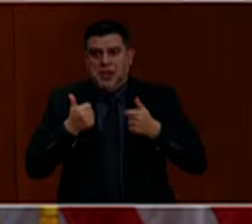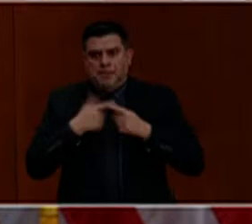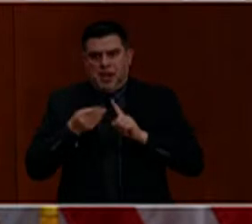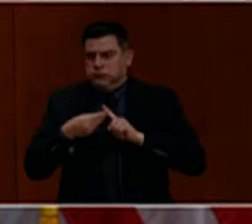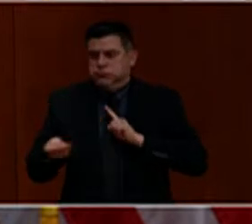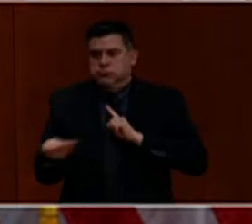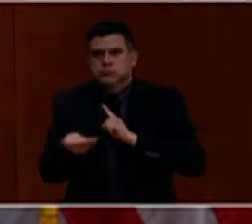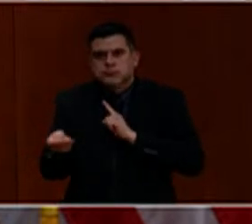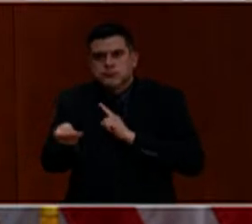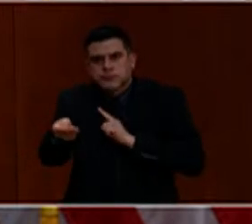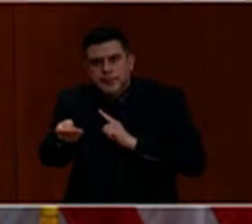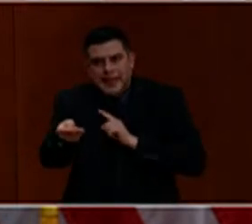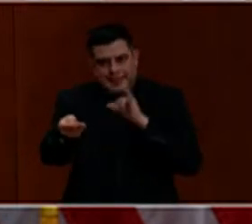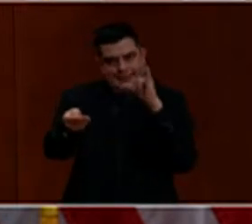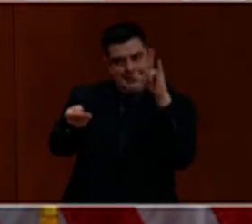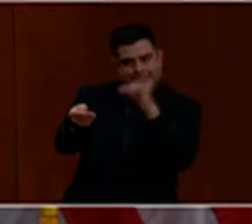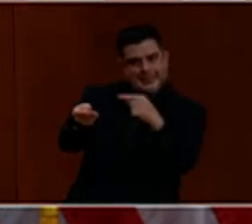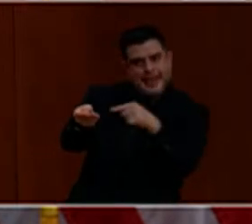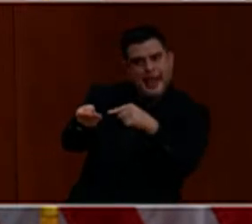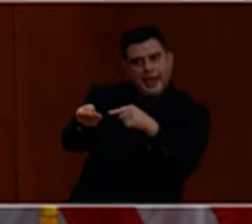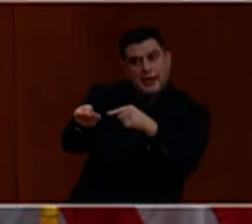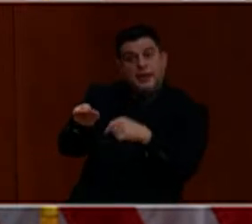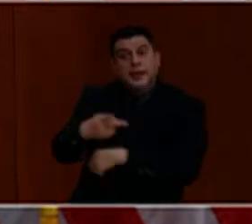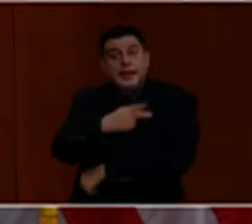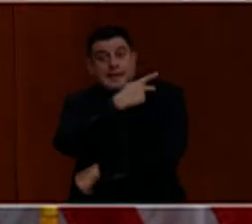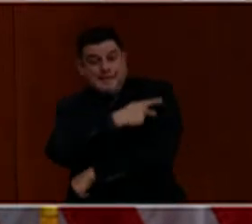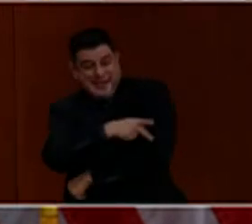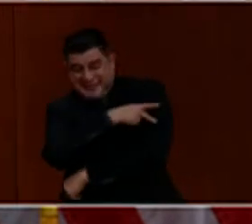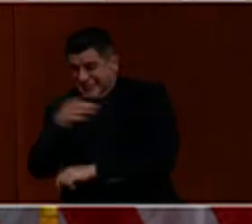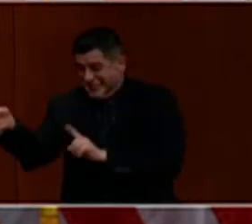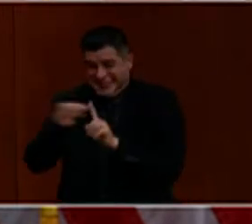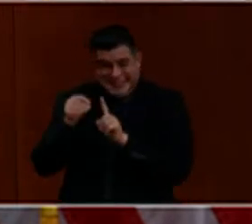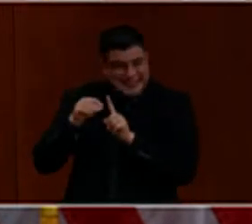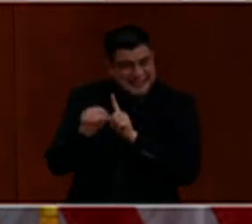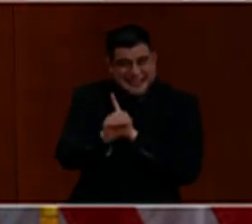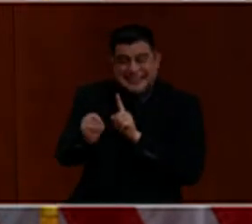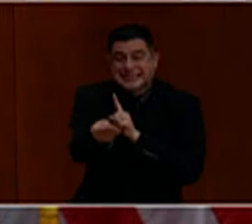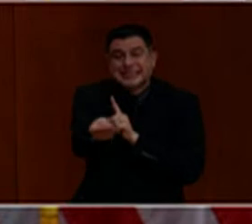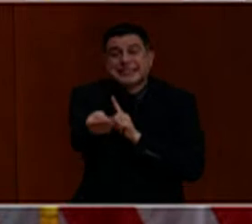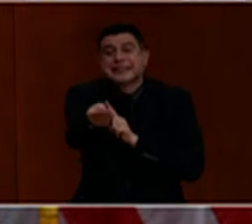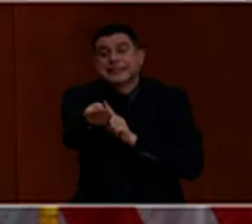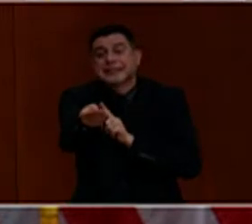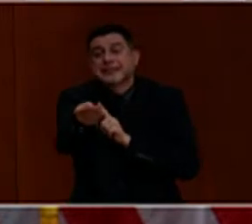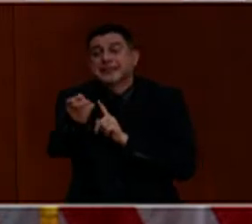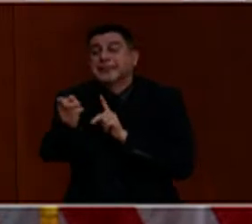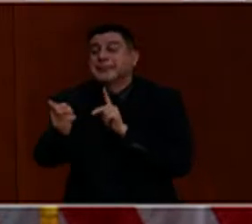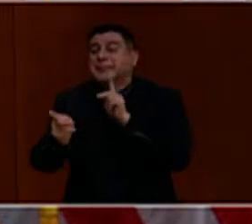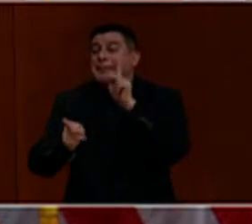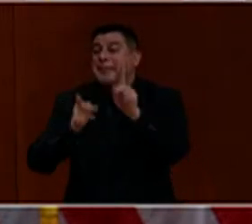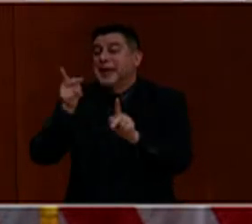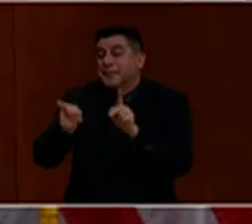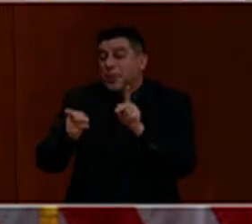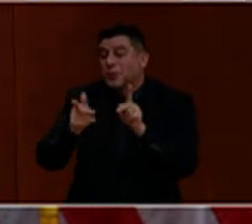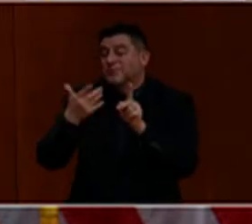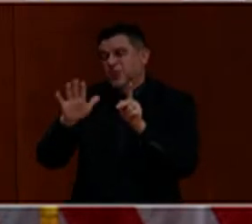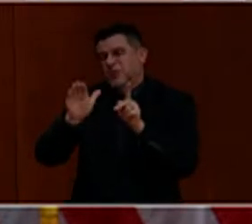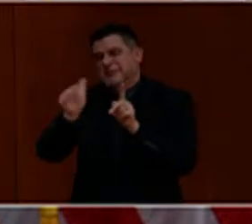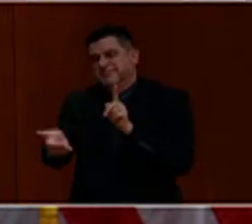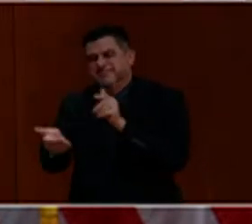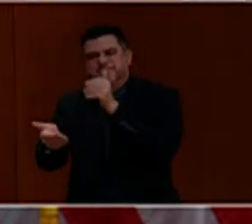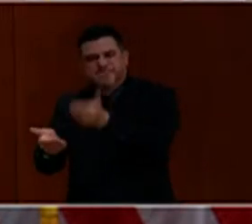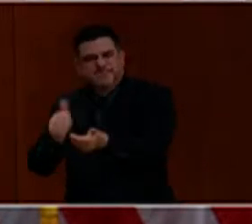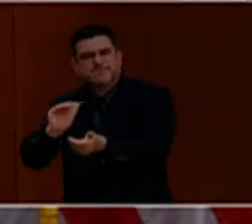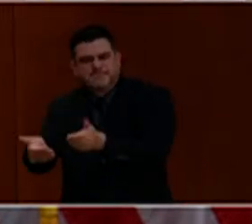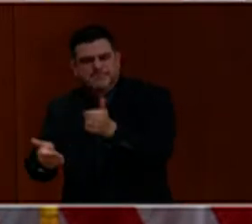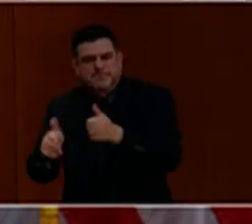led to 35 fatalities from that one instance. And it's a tough thing because there's